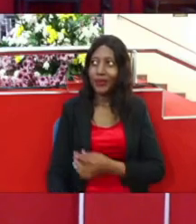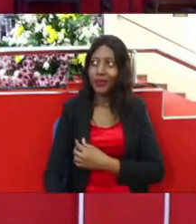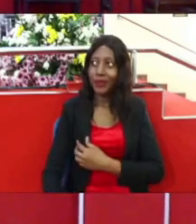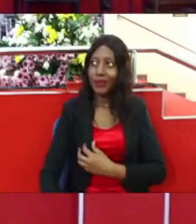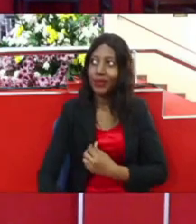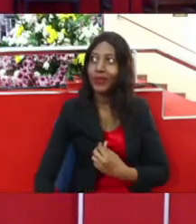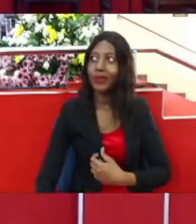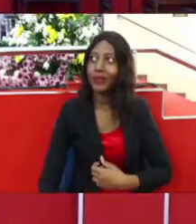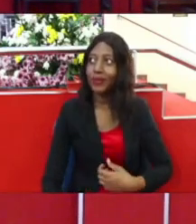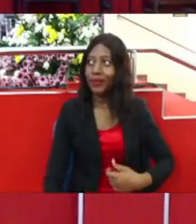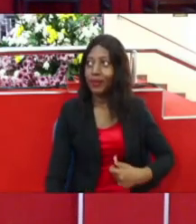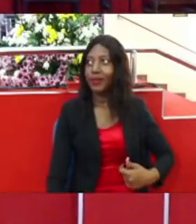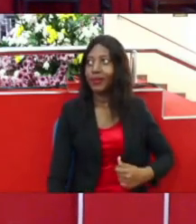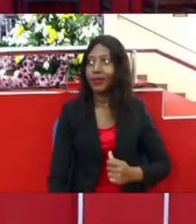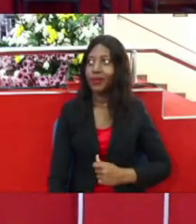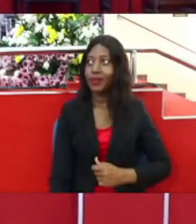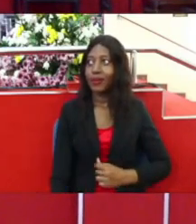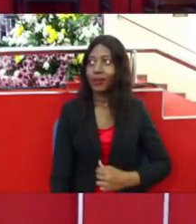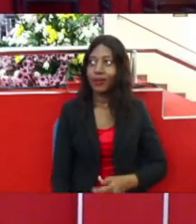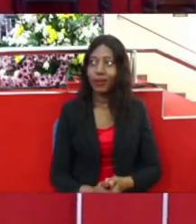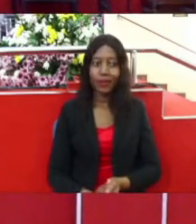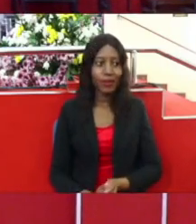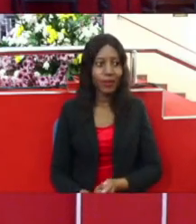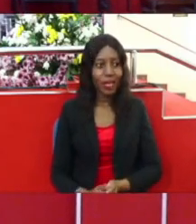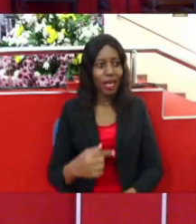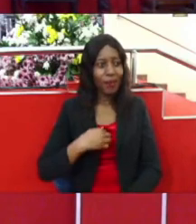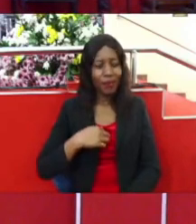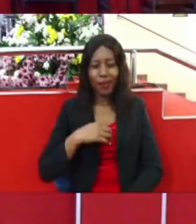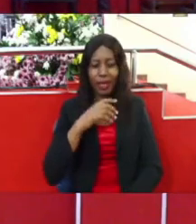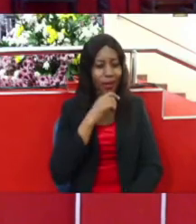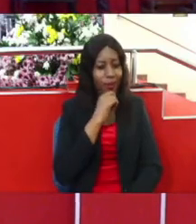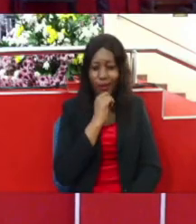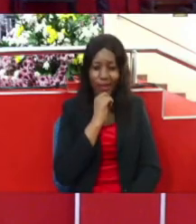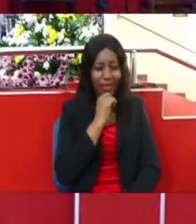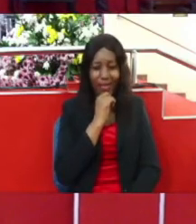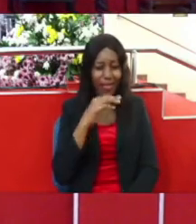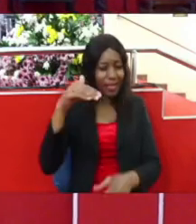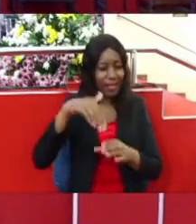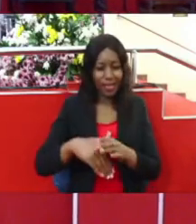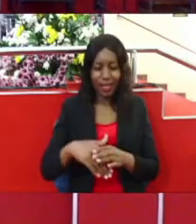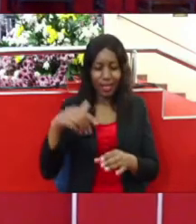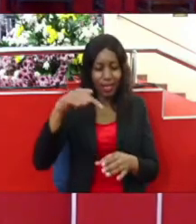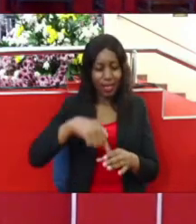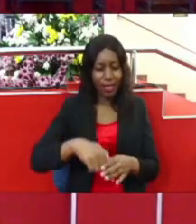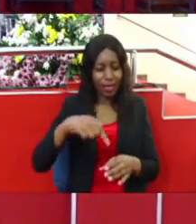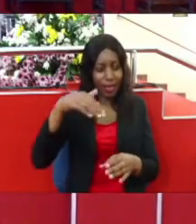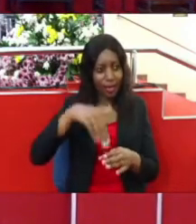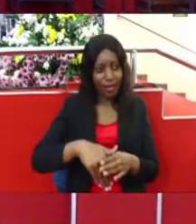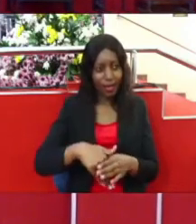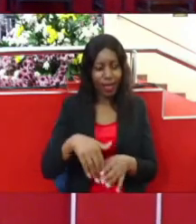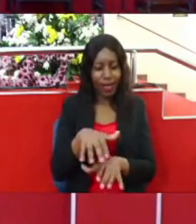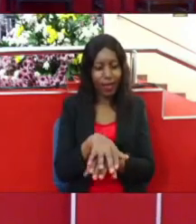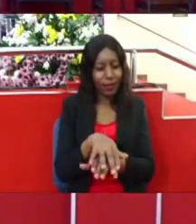outside. Hapa nje. How much more on the inside? Je, ndani itakuwaje? And so Jonah is just sliding there and going. Na